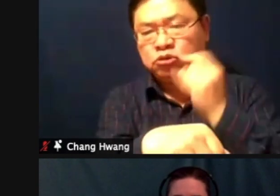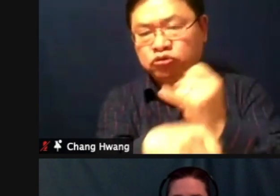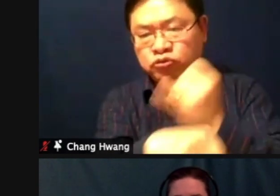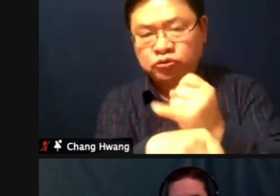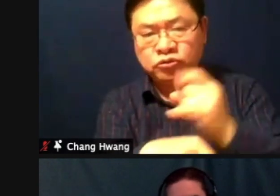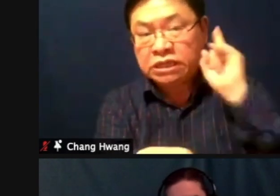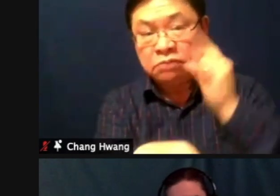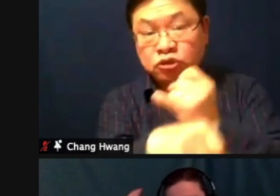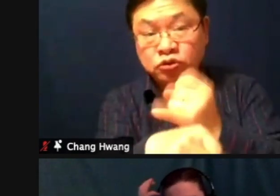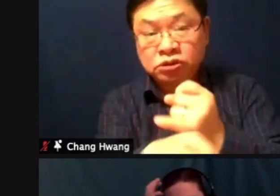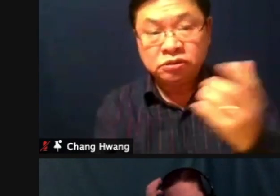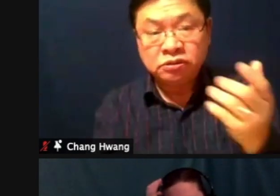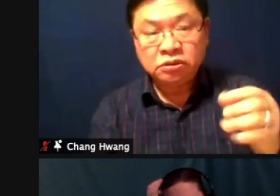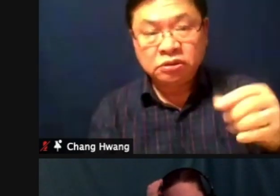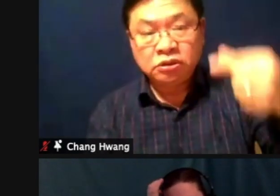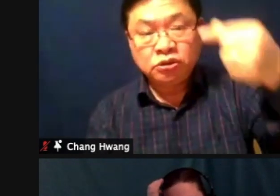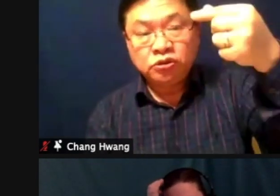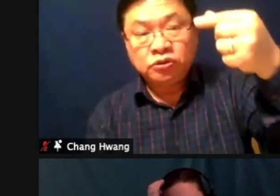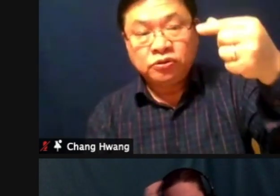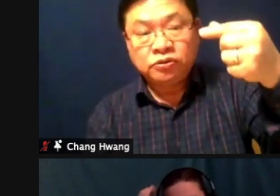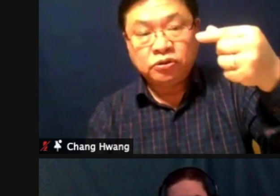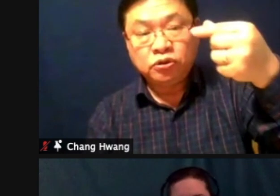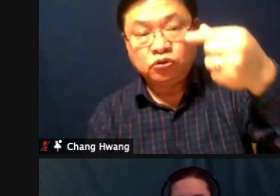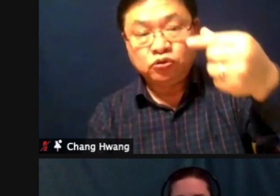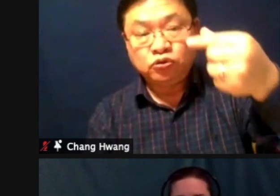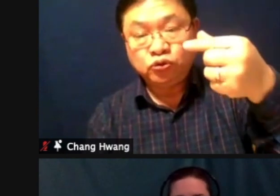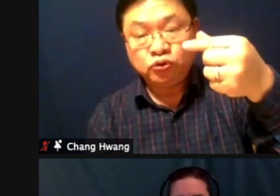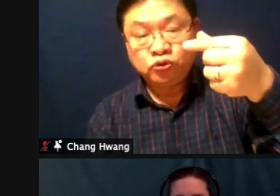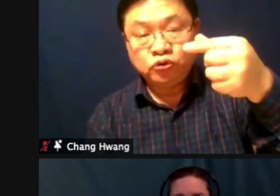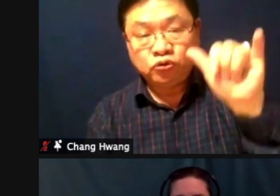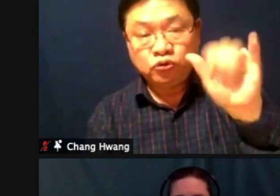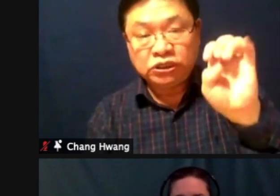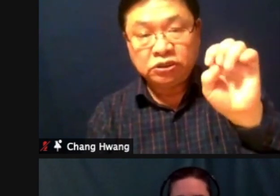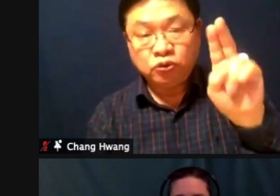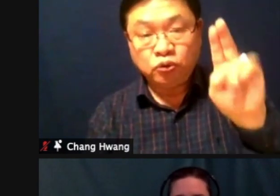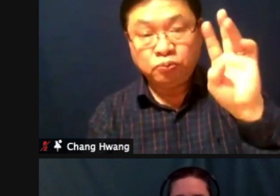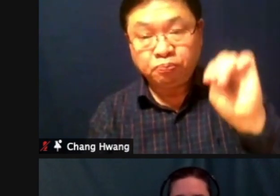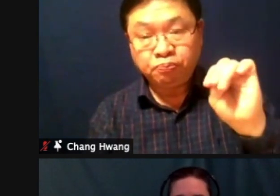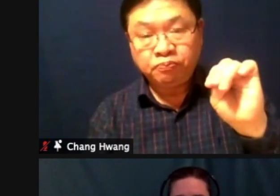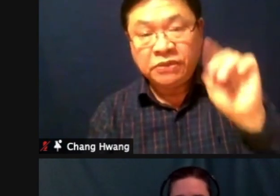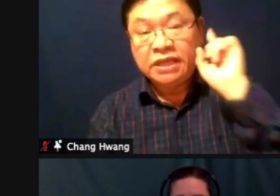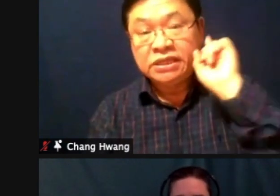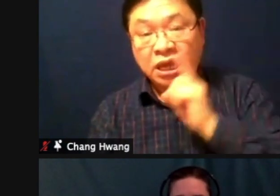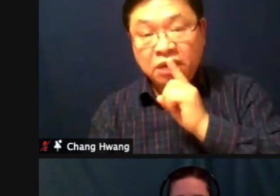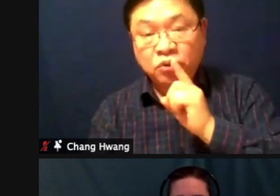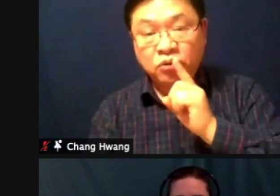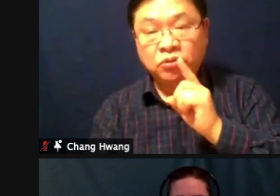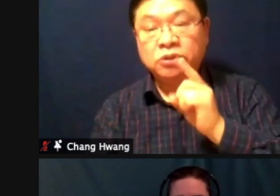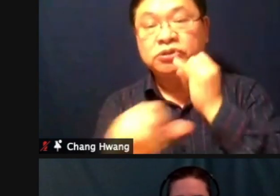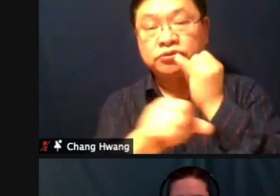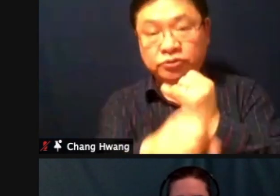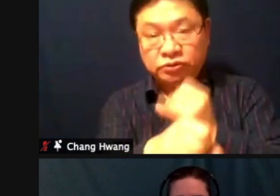And so, having been founded, that was called the Gyum Deaf School,